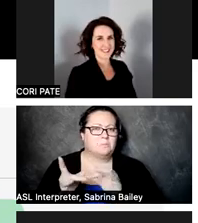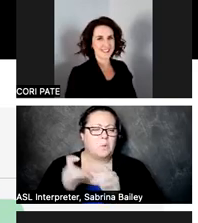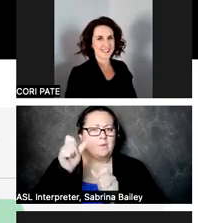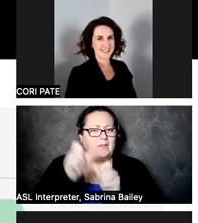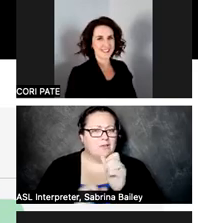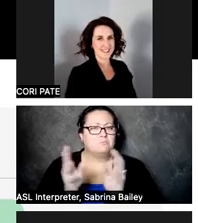would be great.